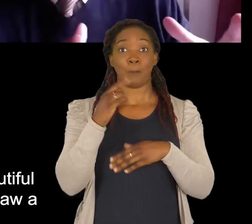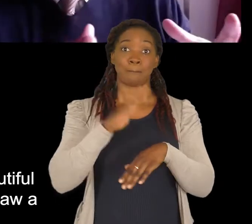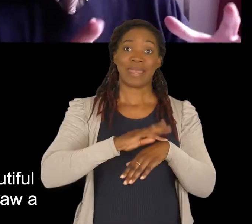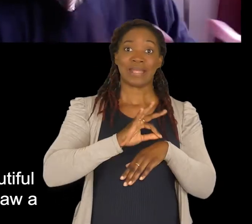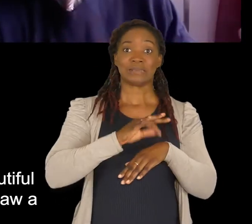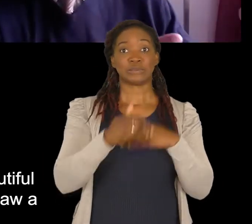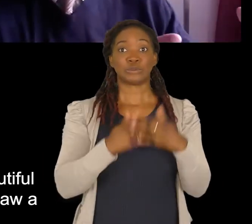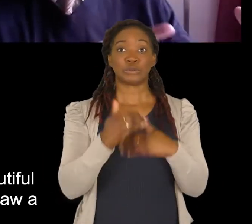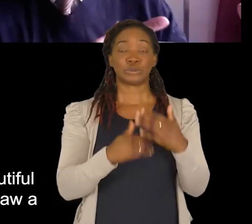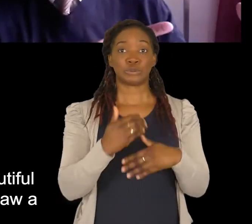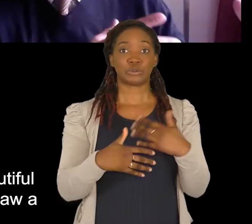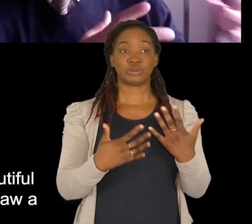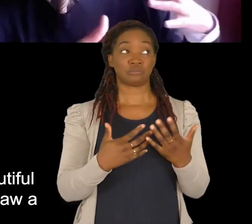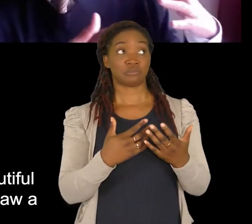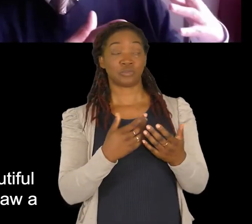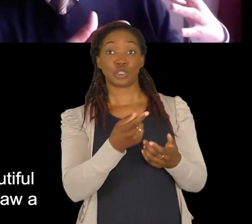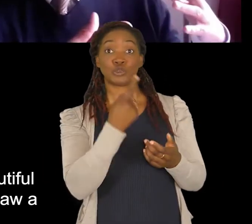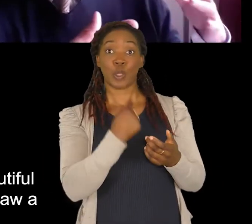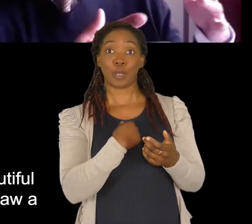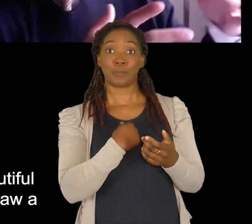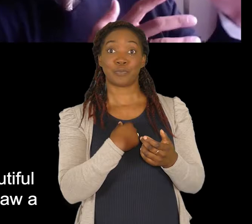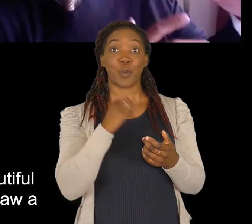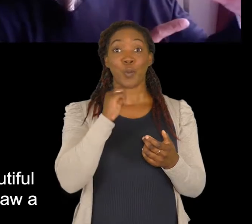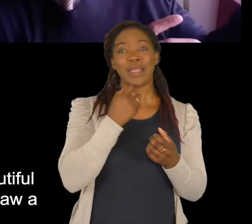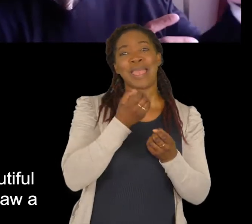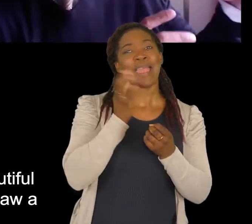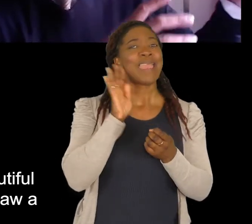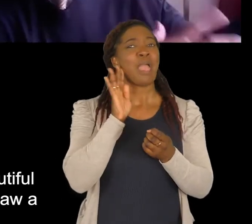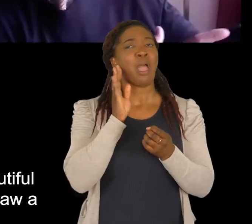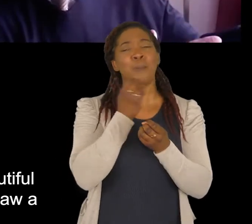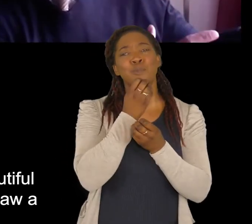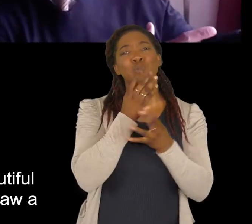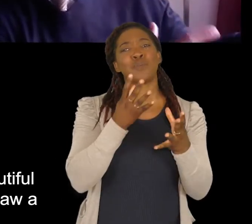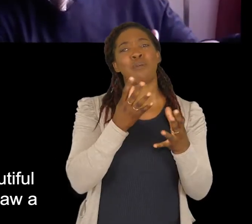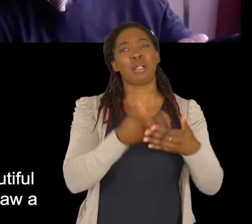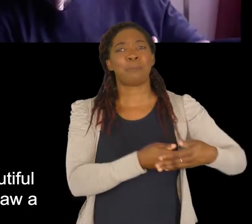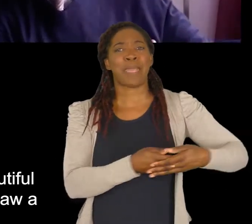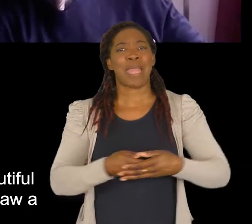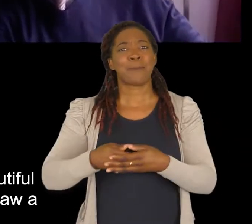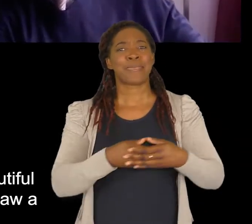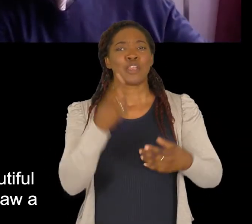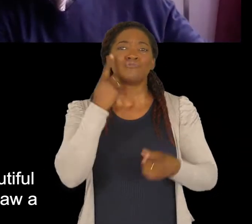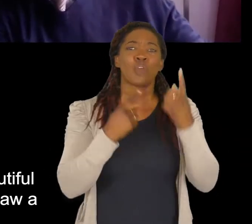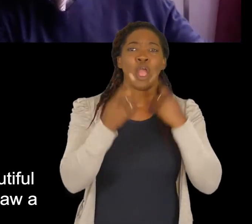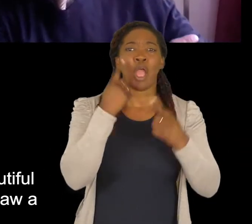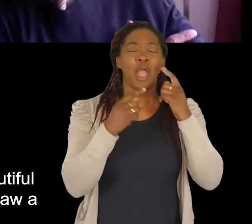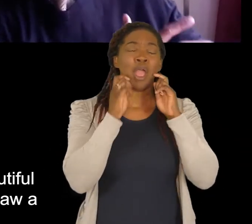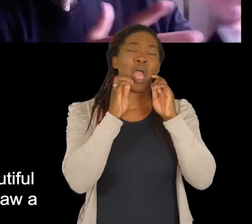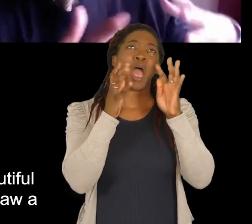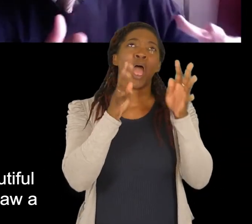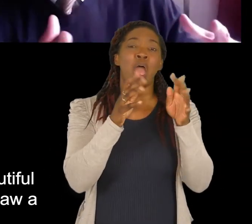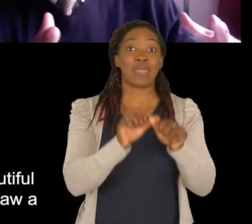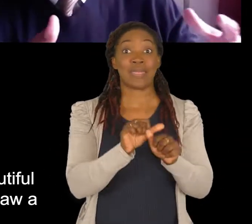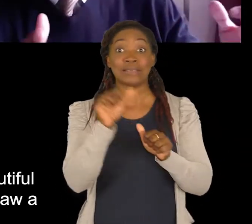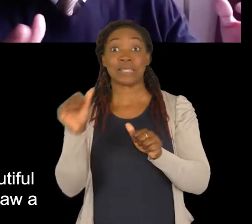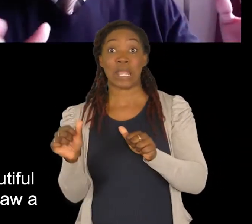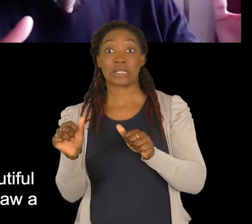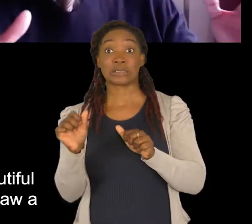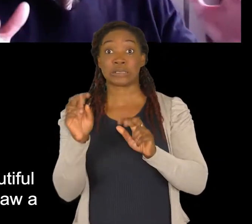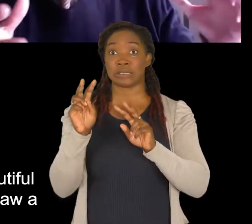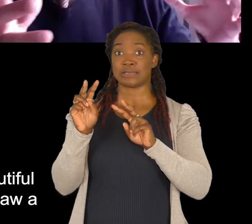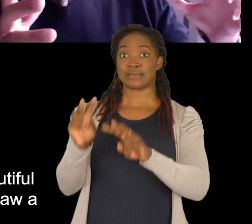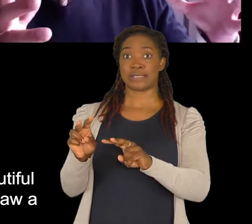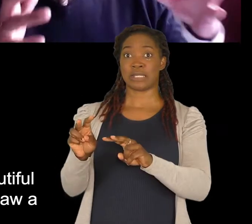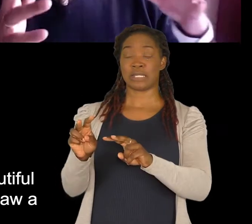know, 1 minute I'm in a hospital, I'm going to be told that you're going to hear a beautiful cry in a minute from that room, and the next thing